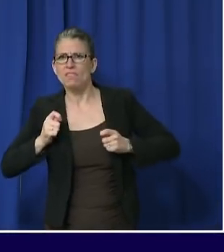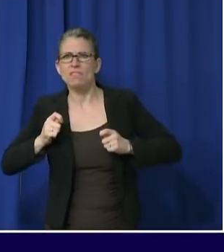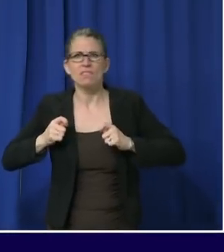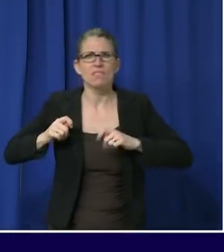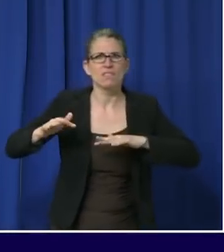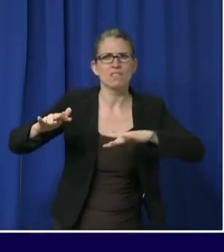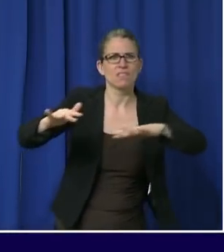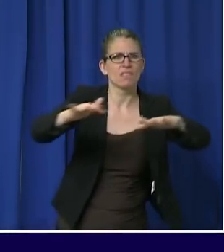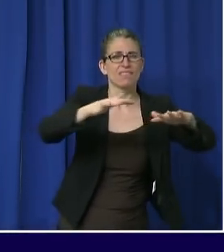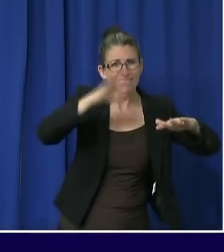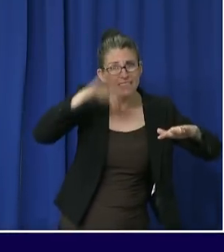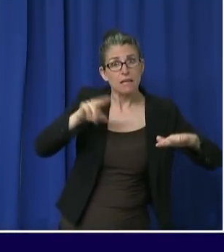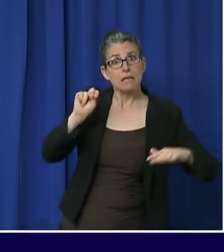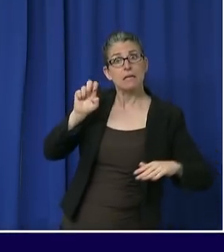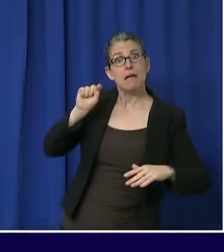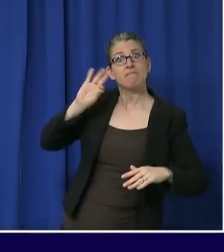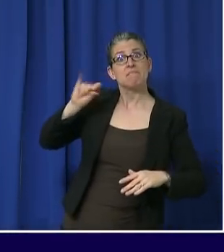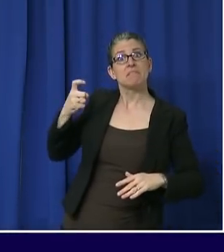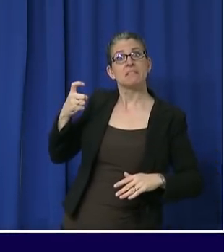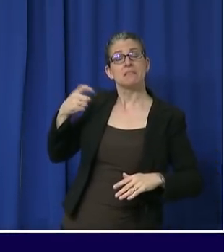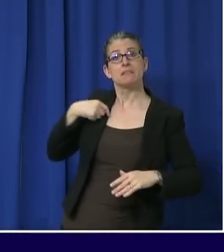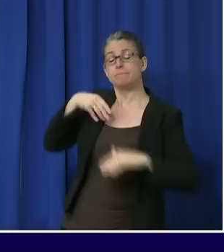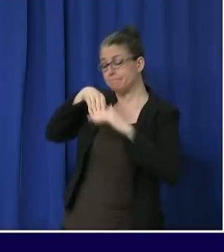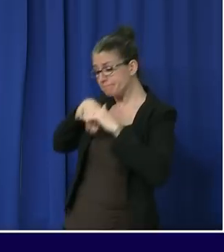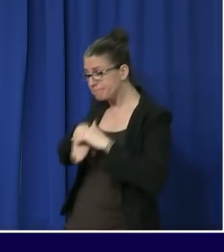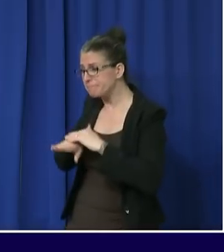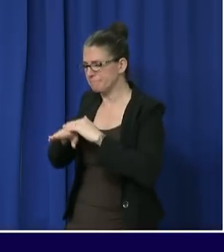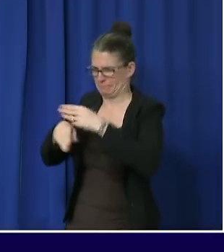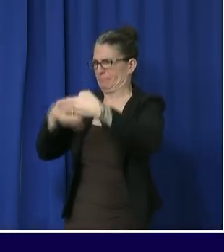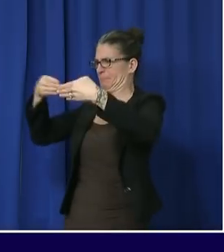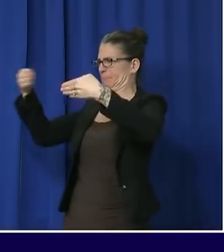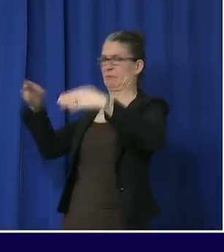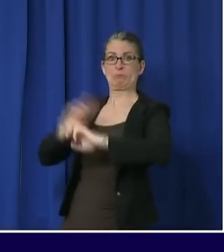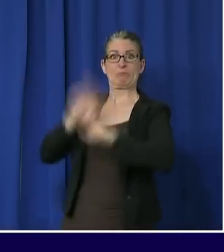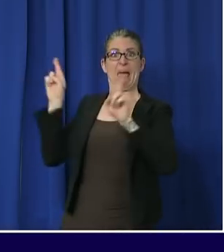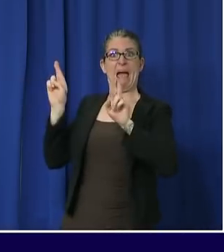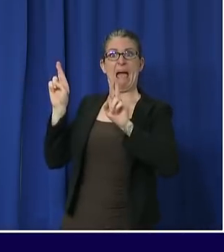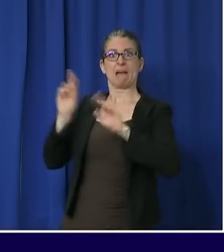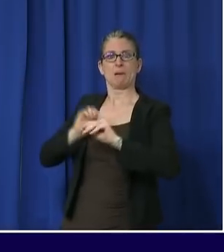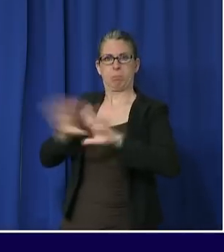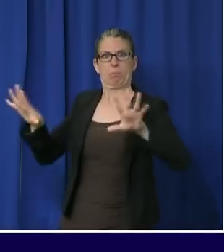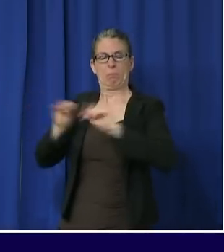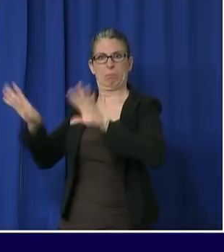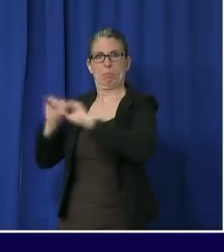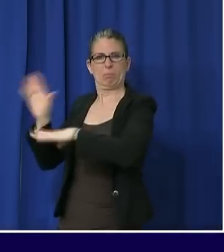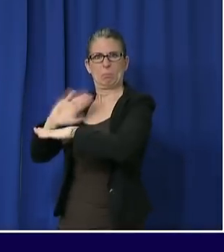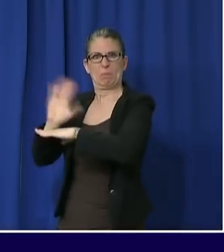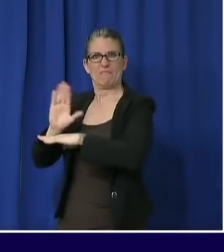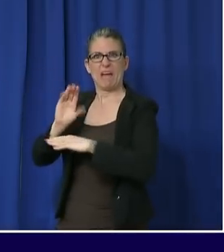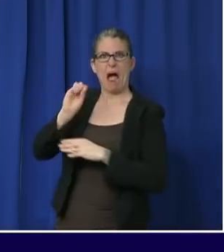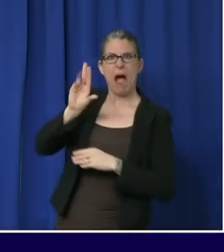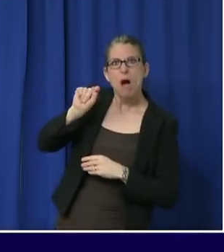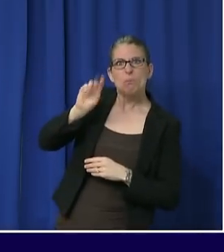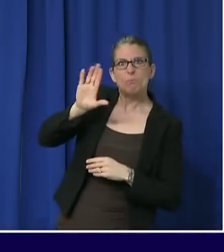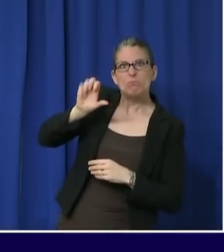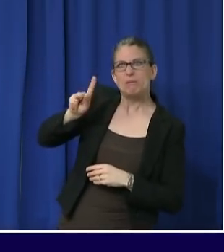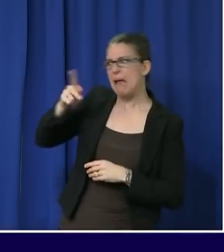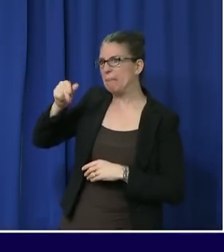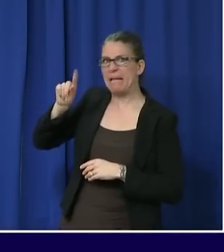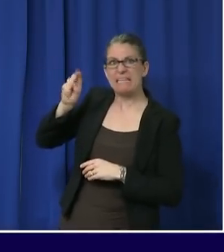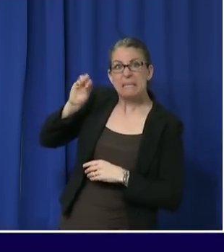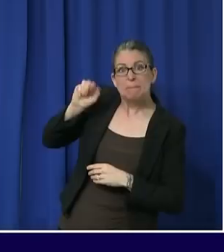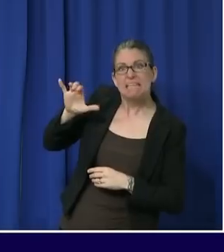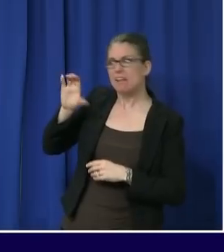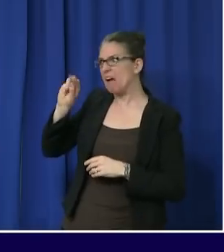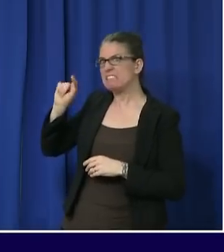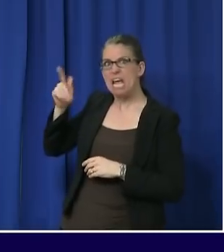joke by recommending that we watch either Contagion, Outbreak, or Pandemic. Either it